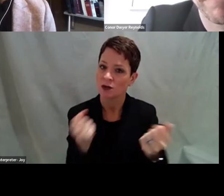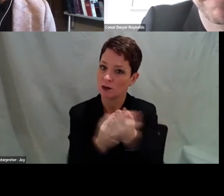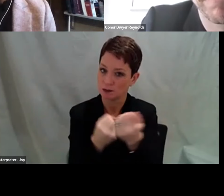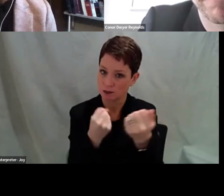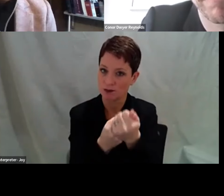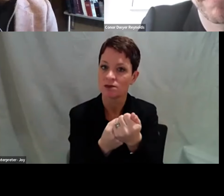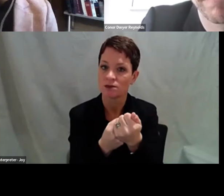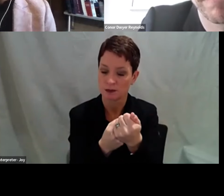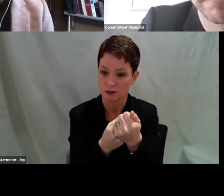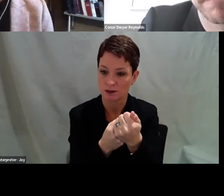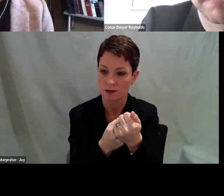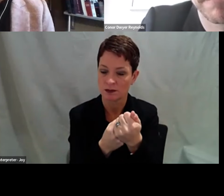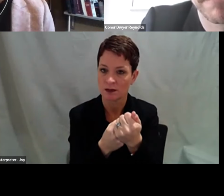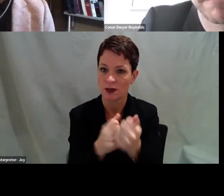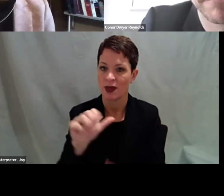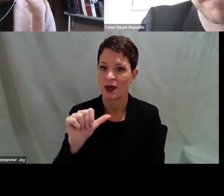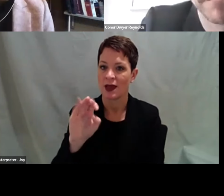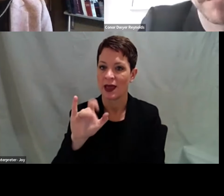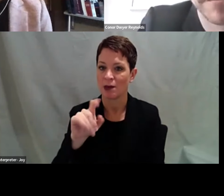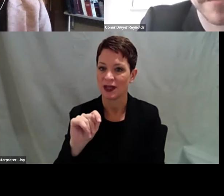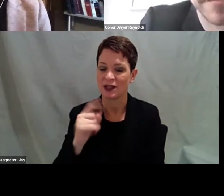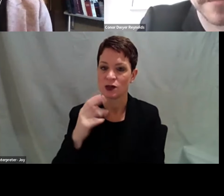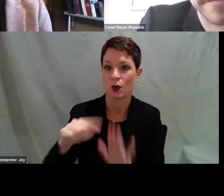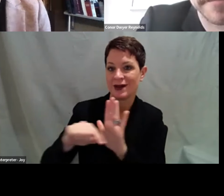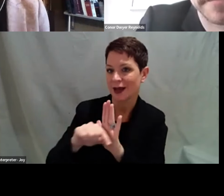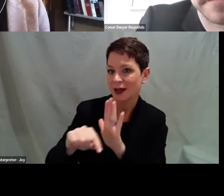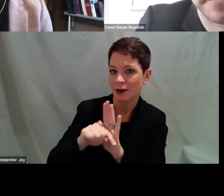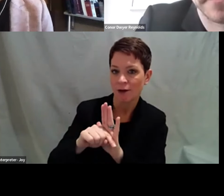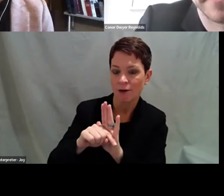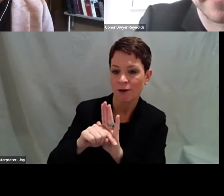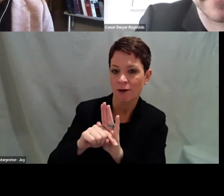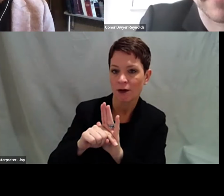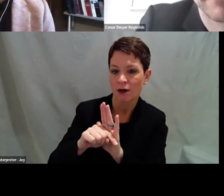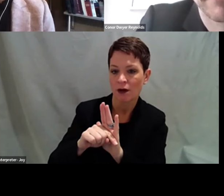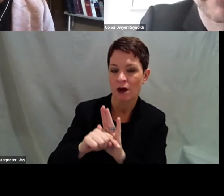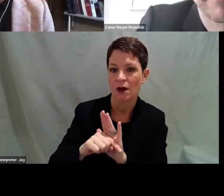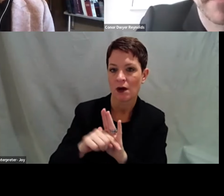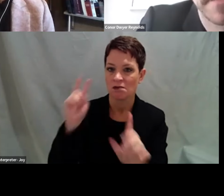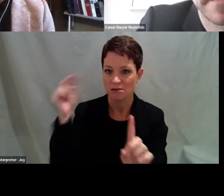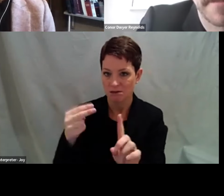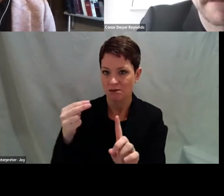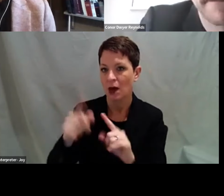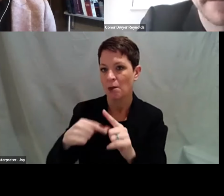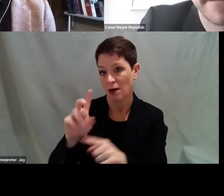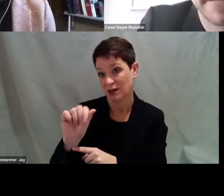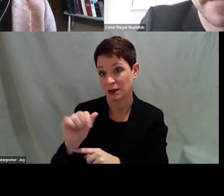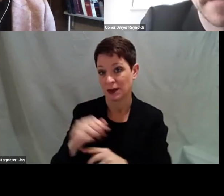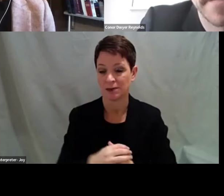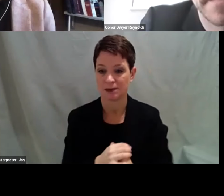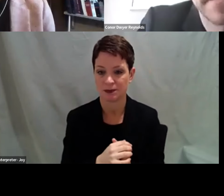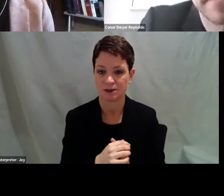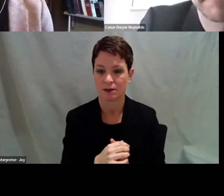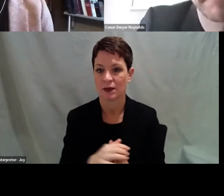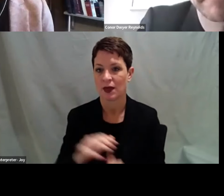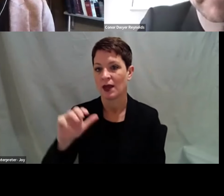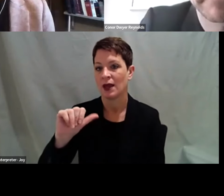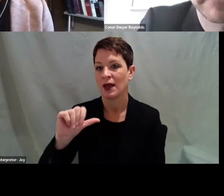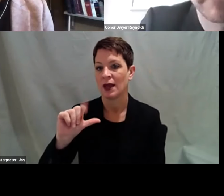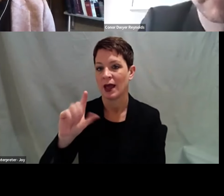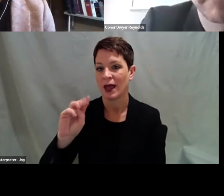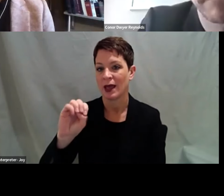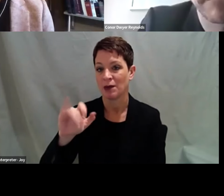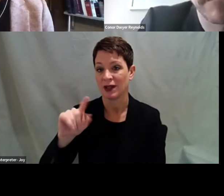reinforce ableist or negative notions of disability. Ableist language